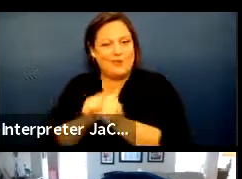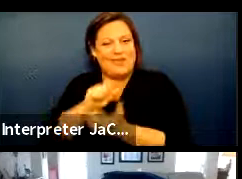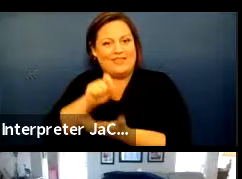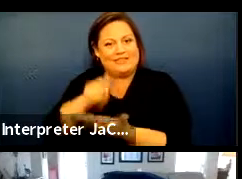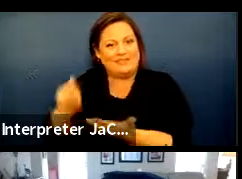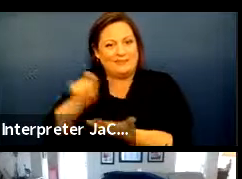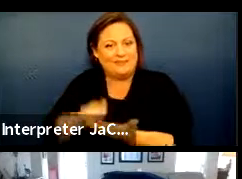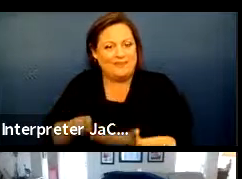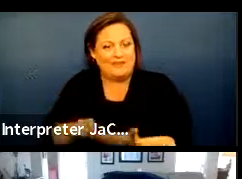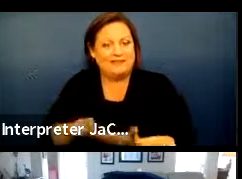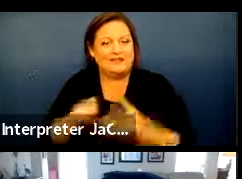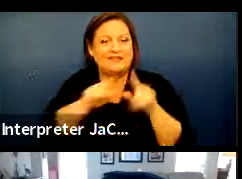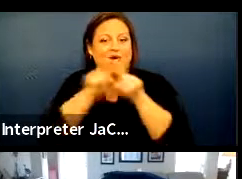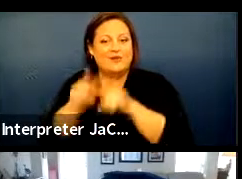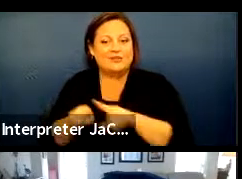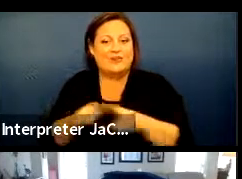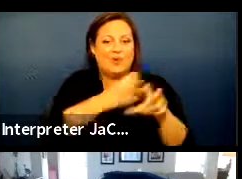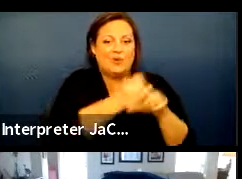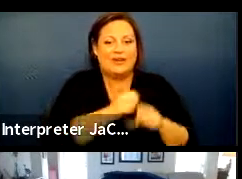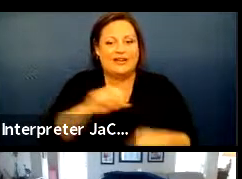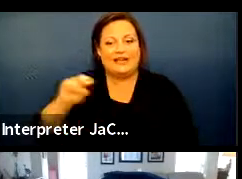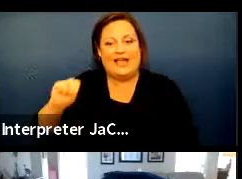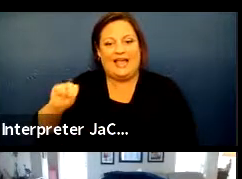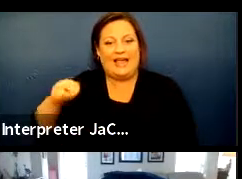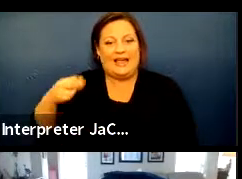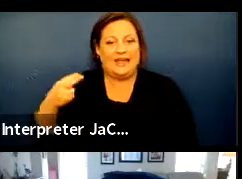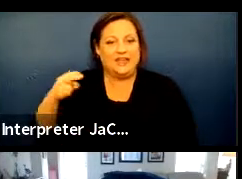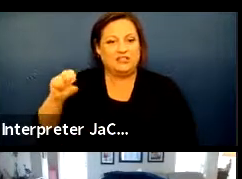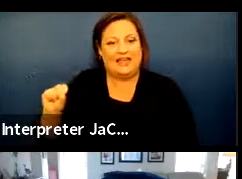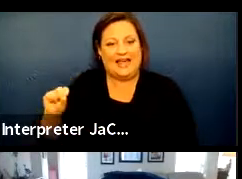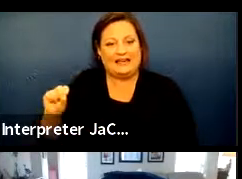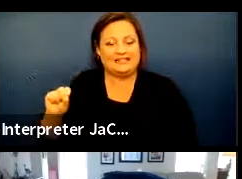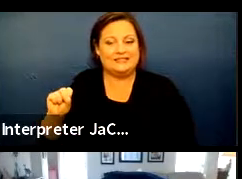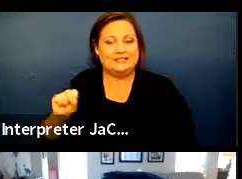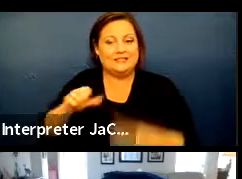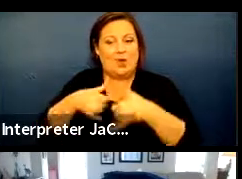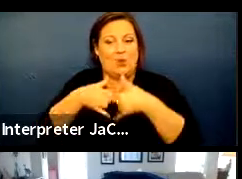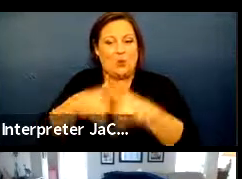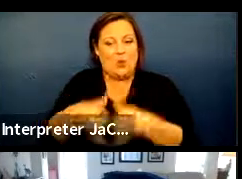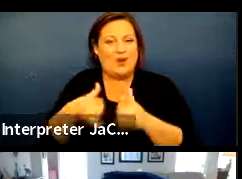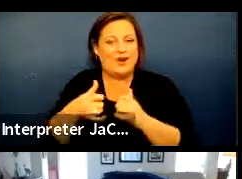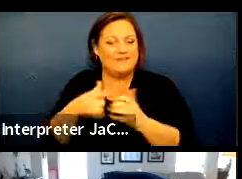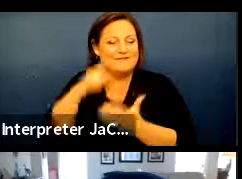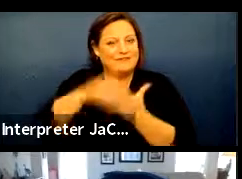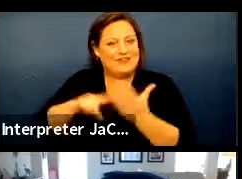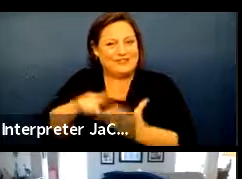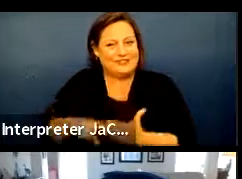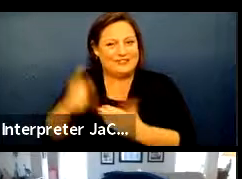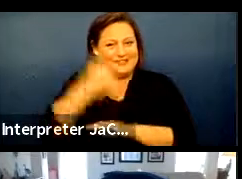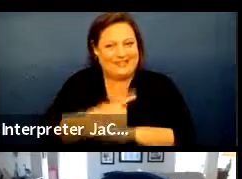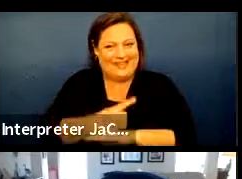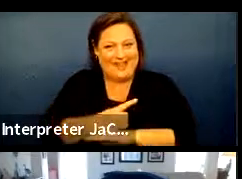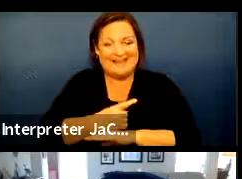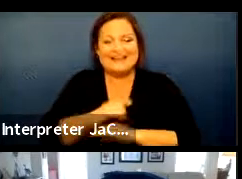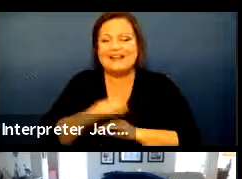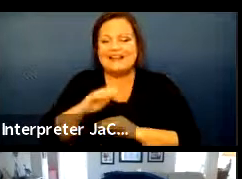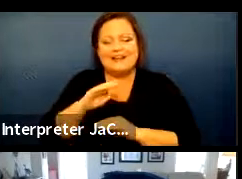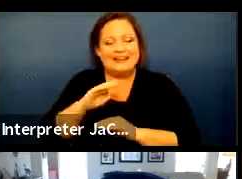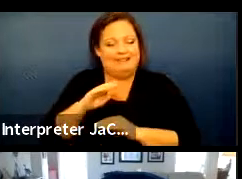He also received the NHS Research Award just recently in our research day, and he deserves lots